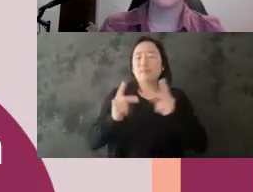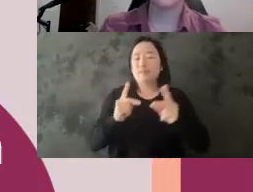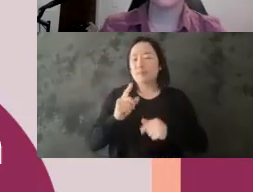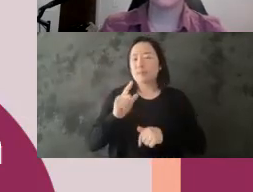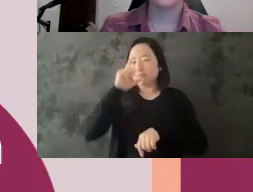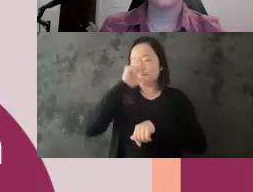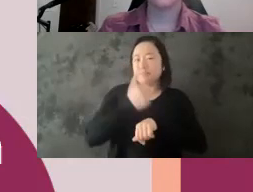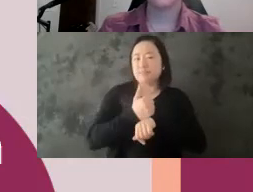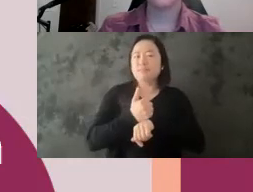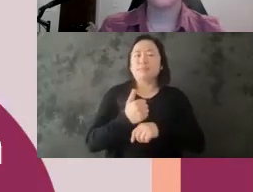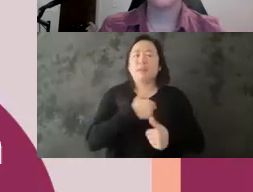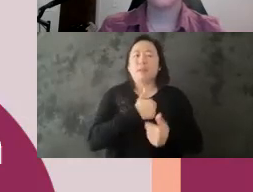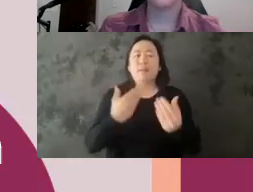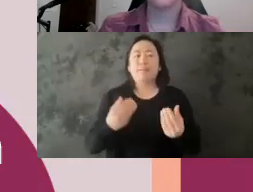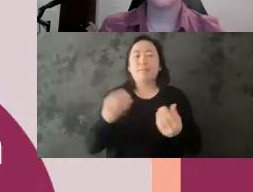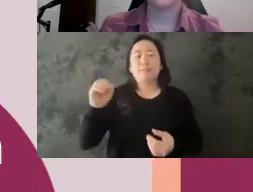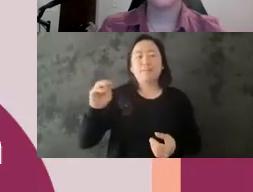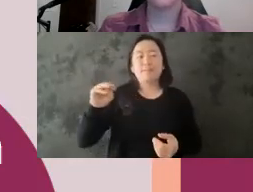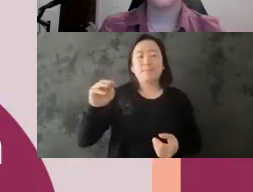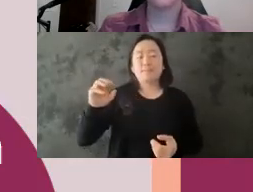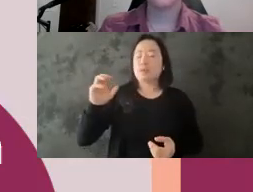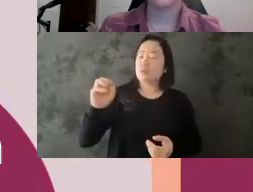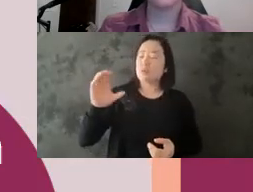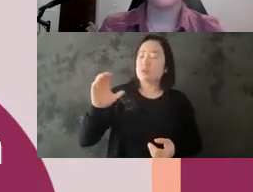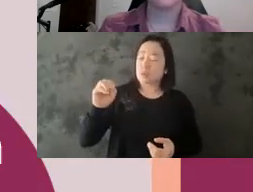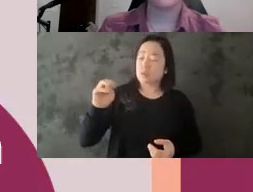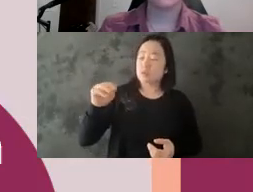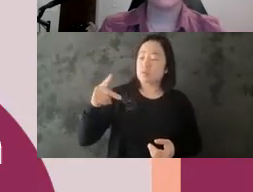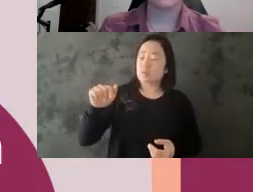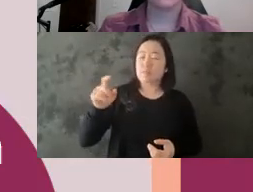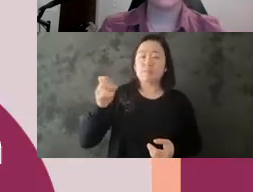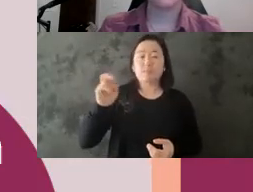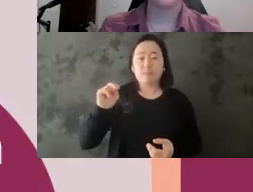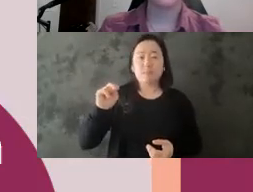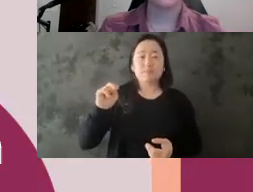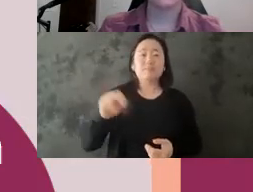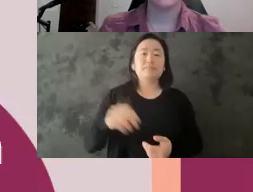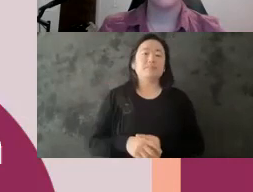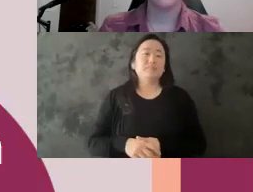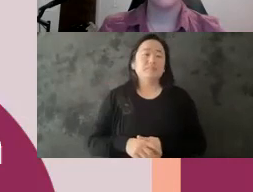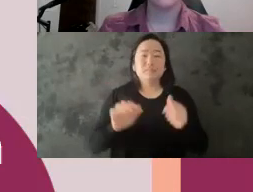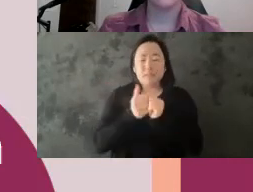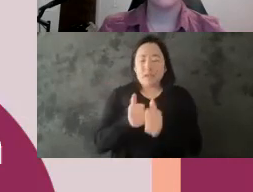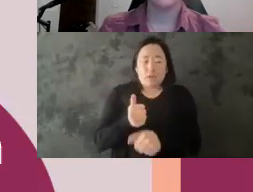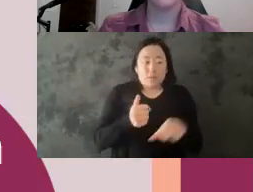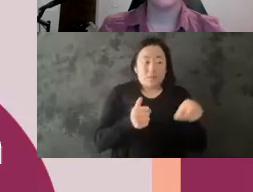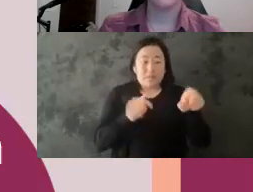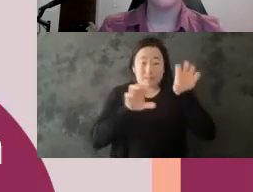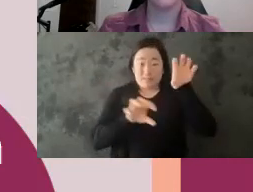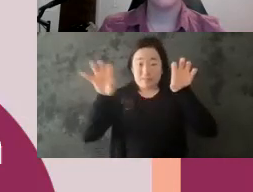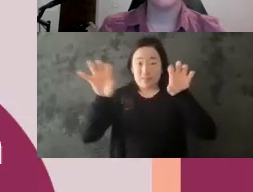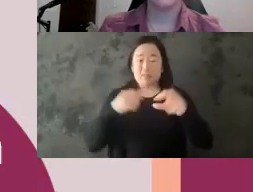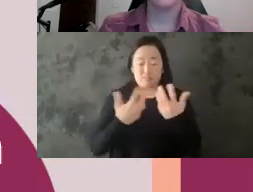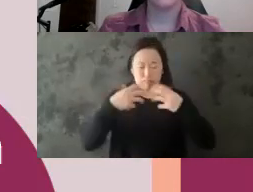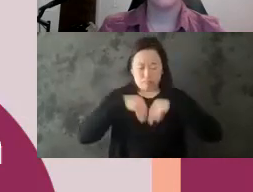me, I feel like understanding these three systems and how they operate in ourselves and also how they operate in the people that we support can